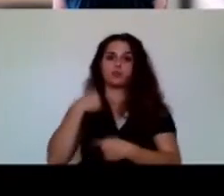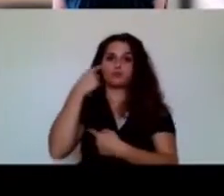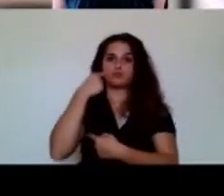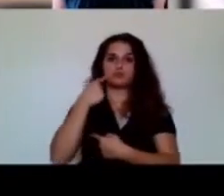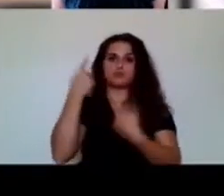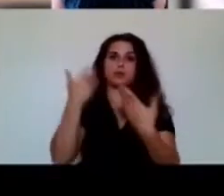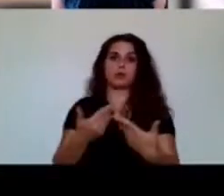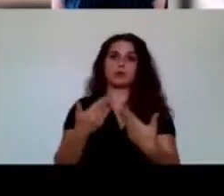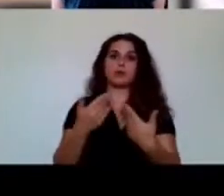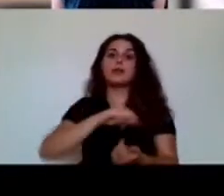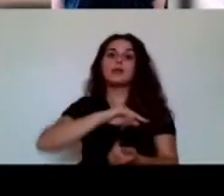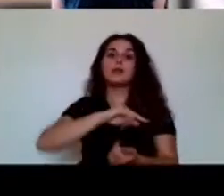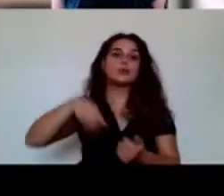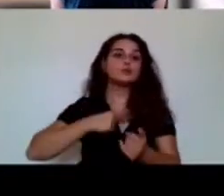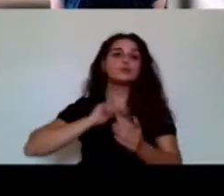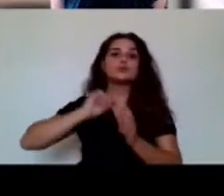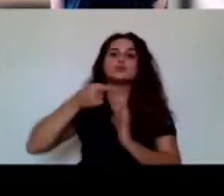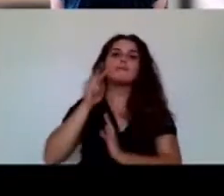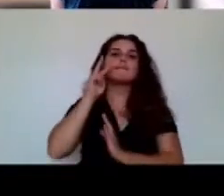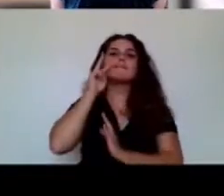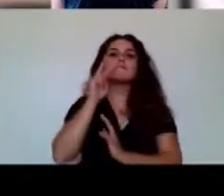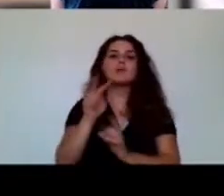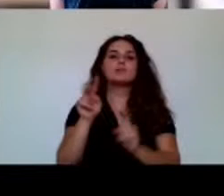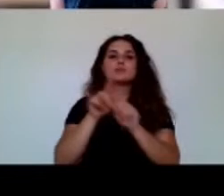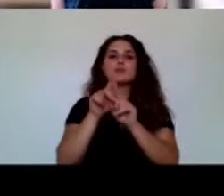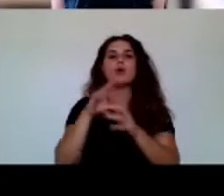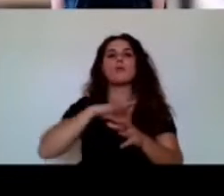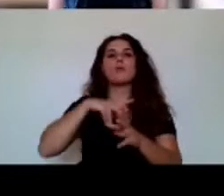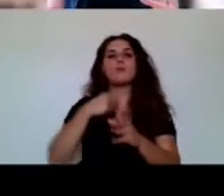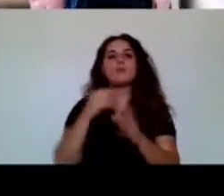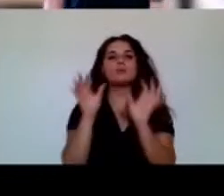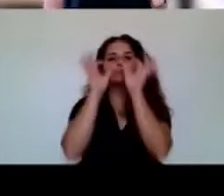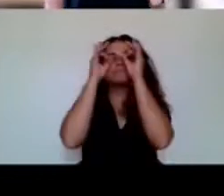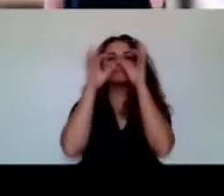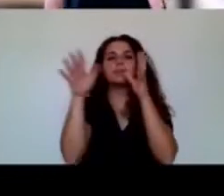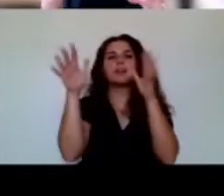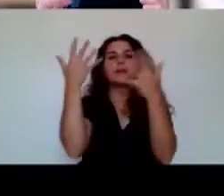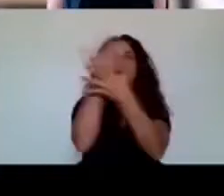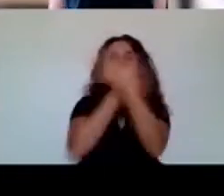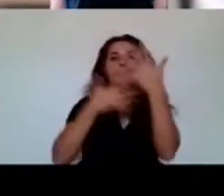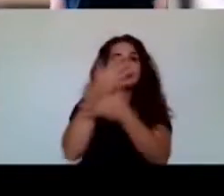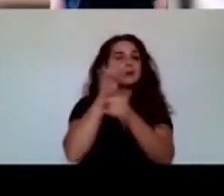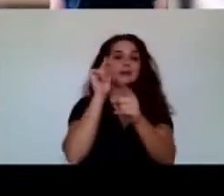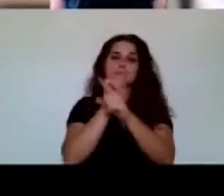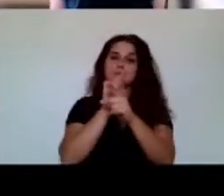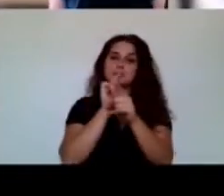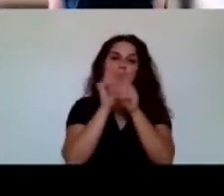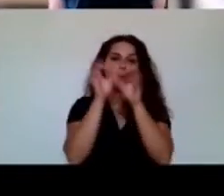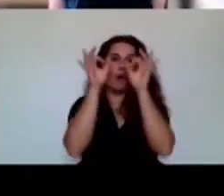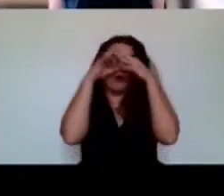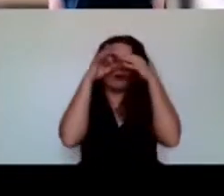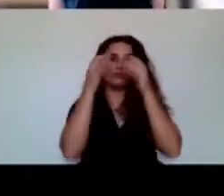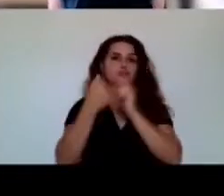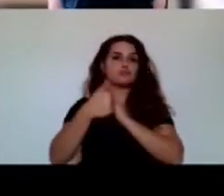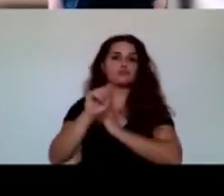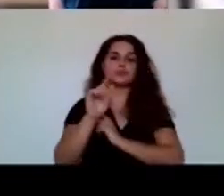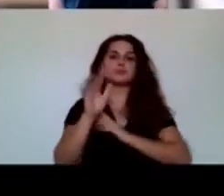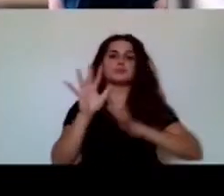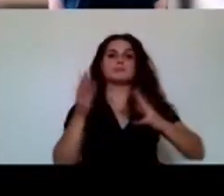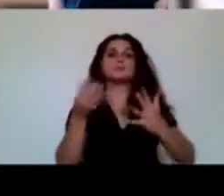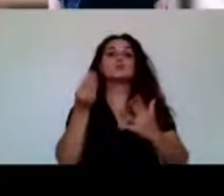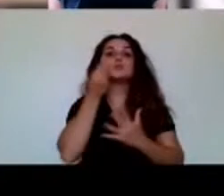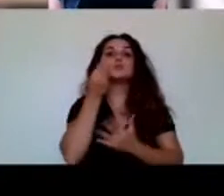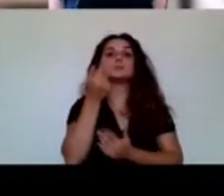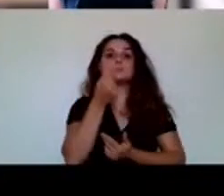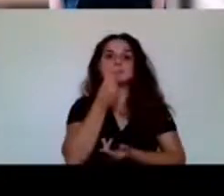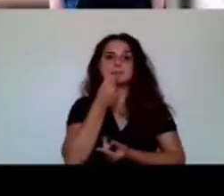is that we're all viewing the world through distorted lenses, not only when we're wearing prism goggles, but as you saw,